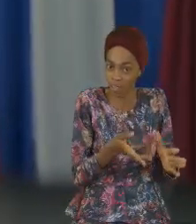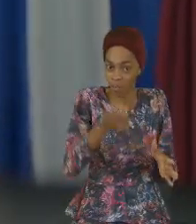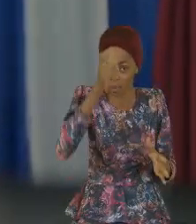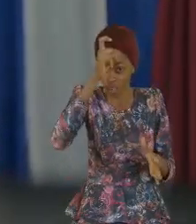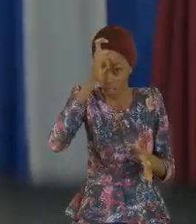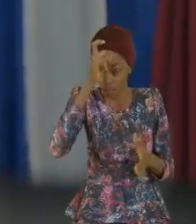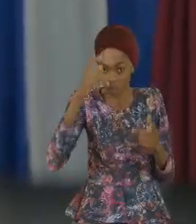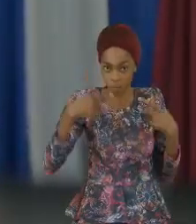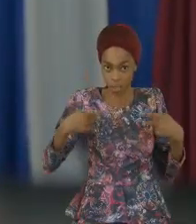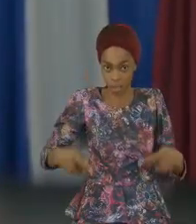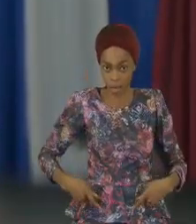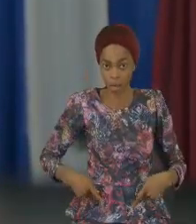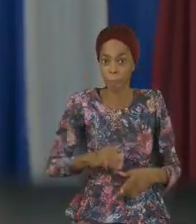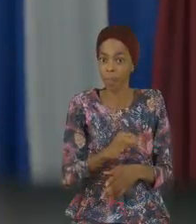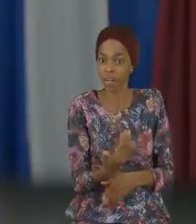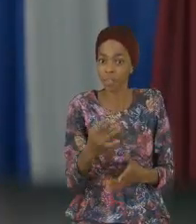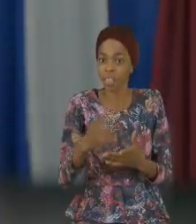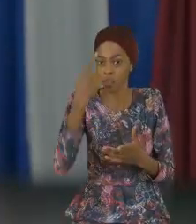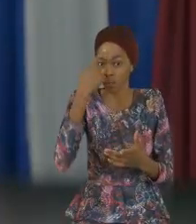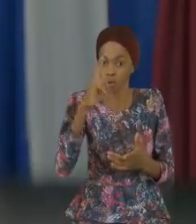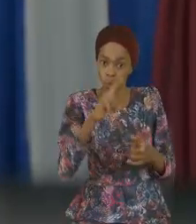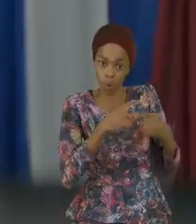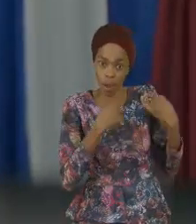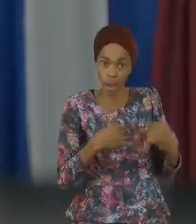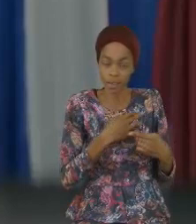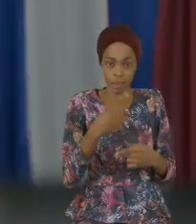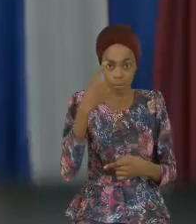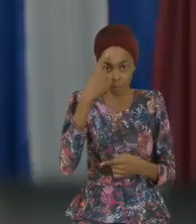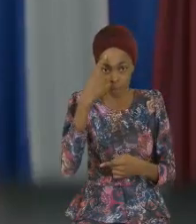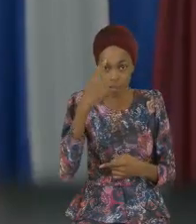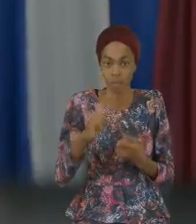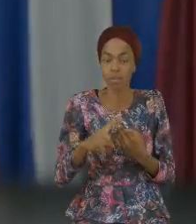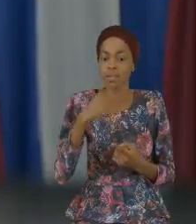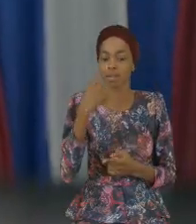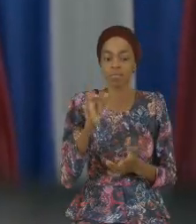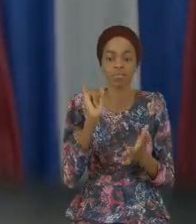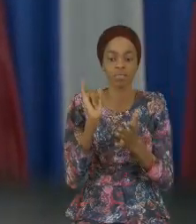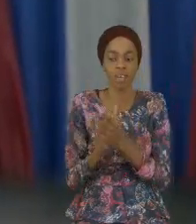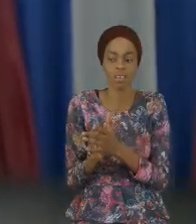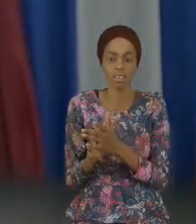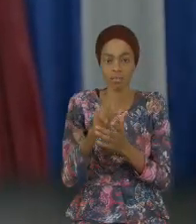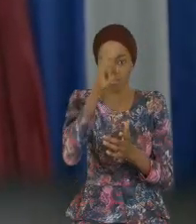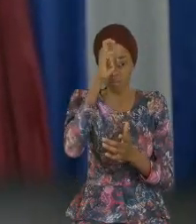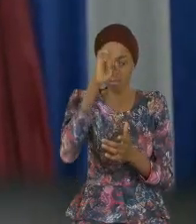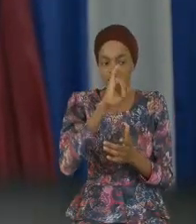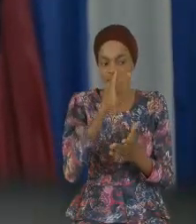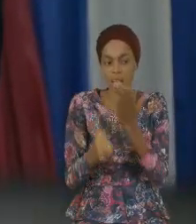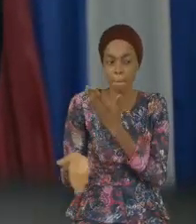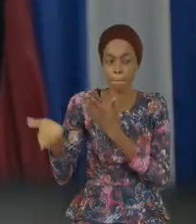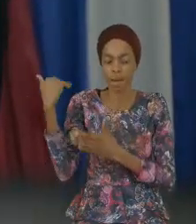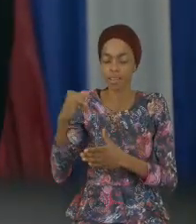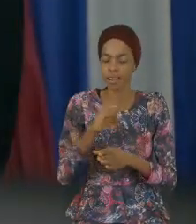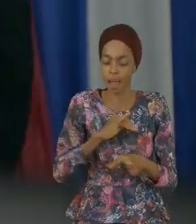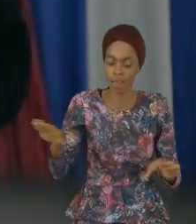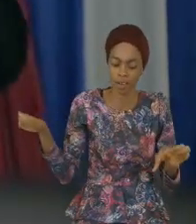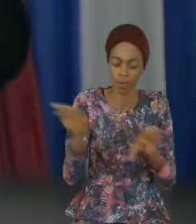your mind, from your heart, to say, that is past. I close the door. I lock